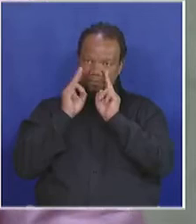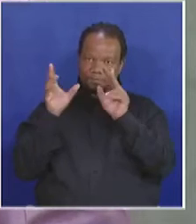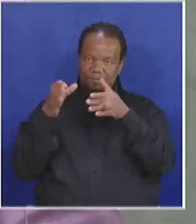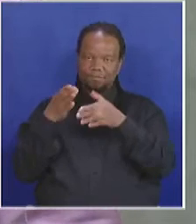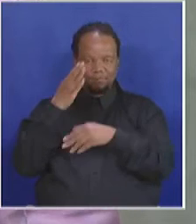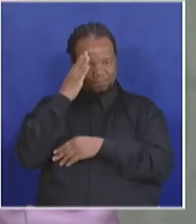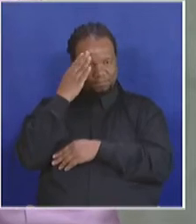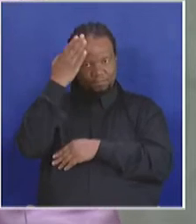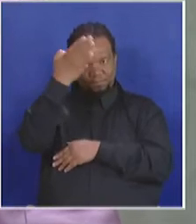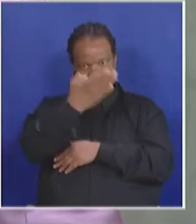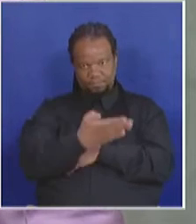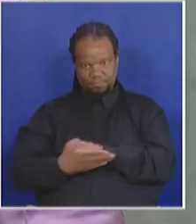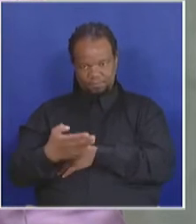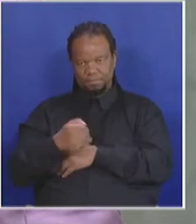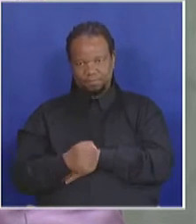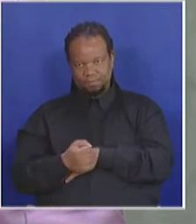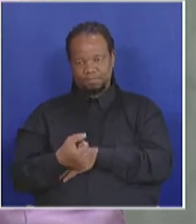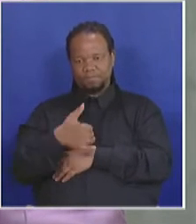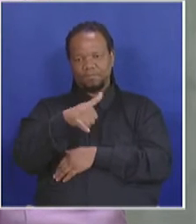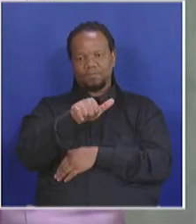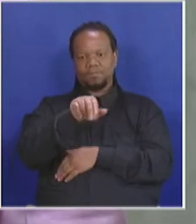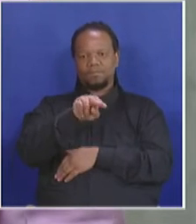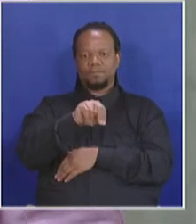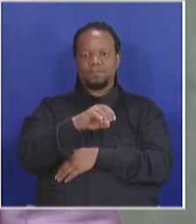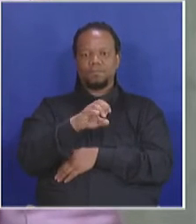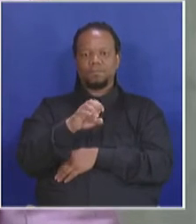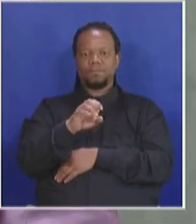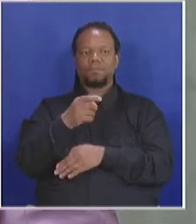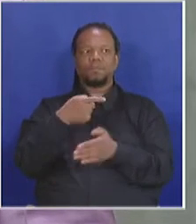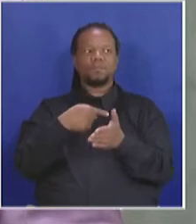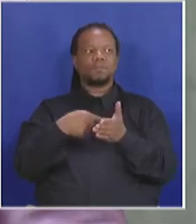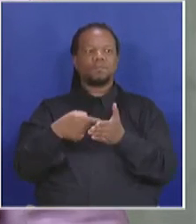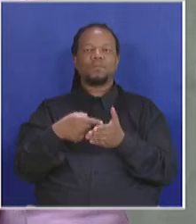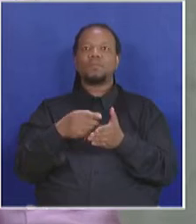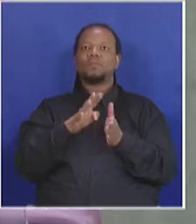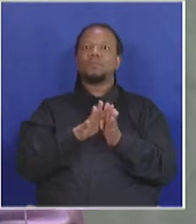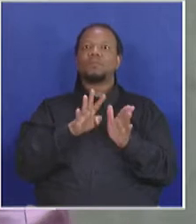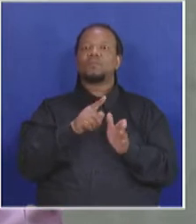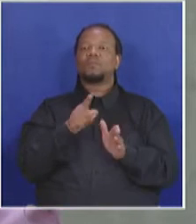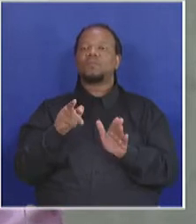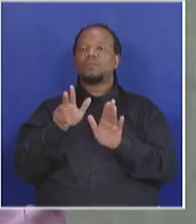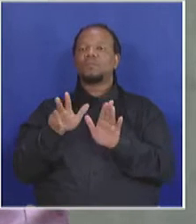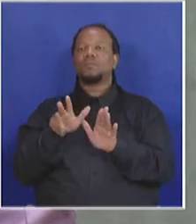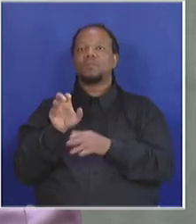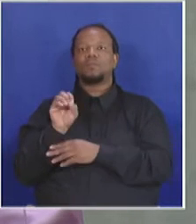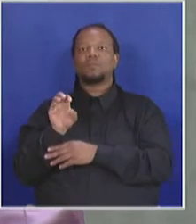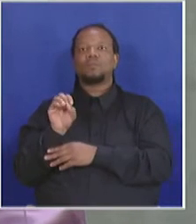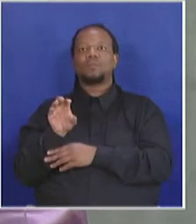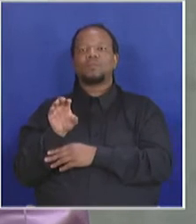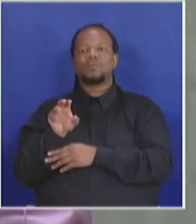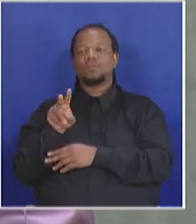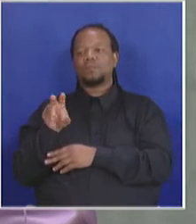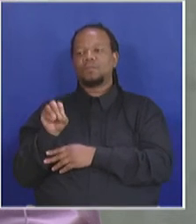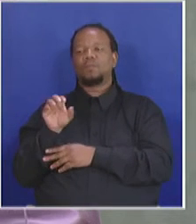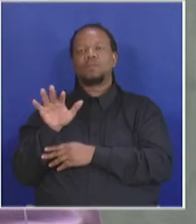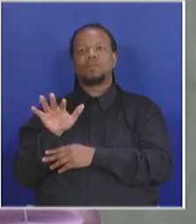you. The NCOP Provincial Week took place from the 14th through 18th September 2015. And